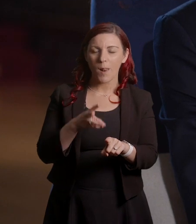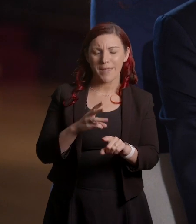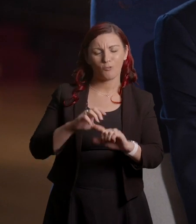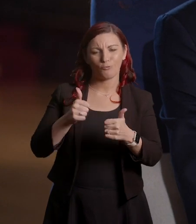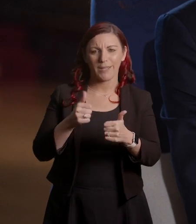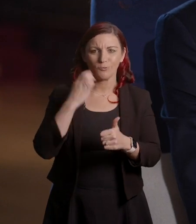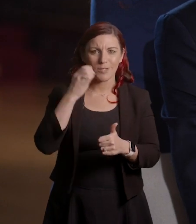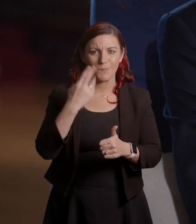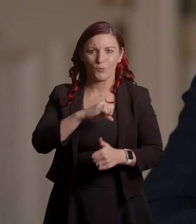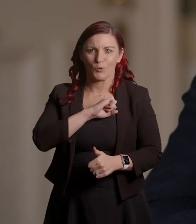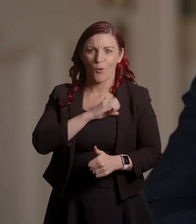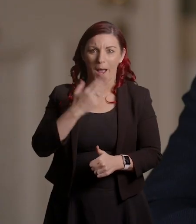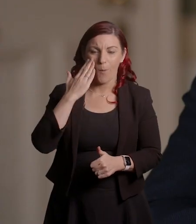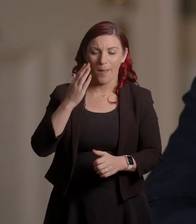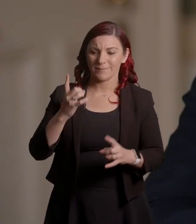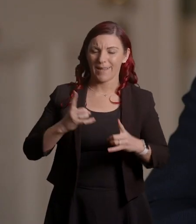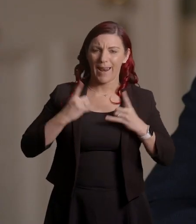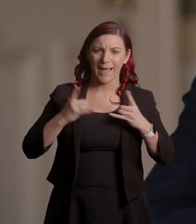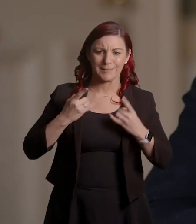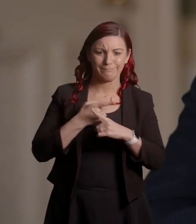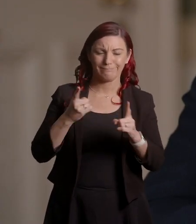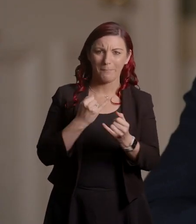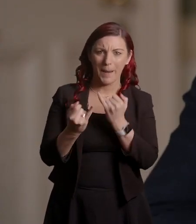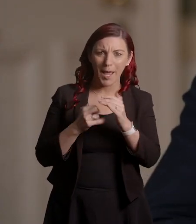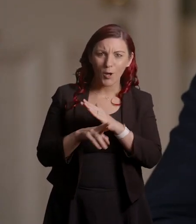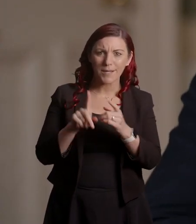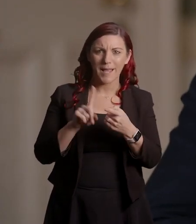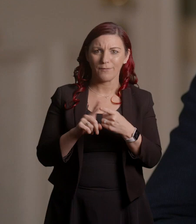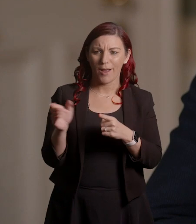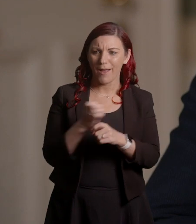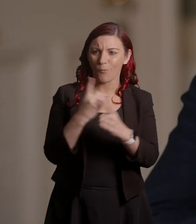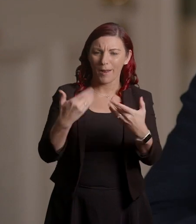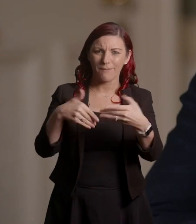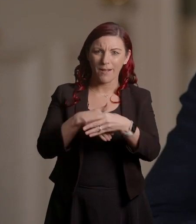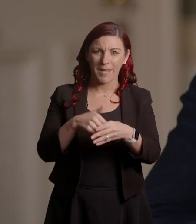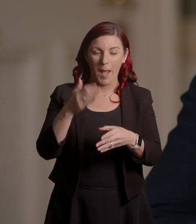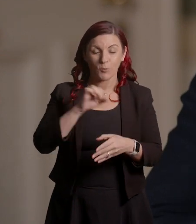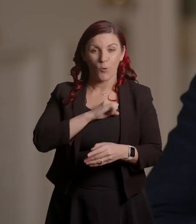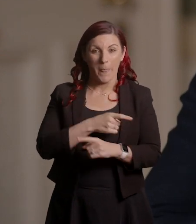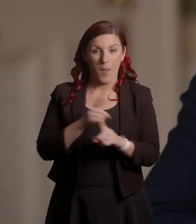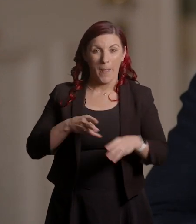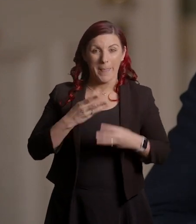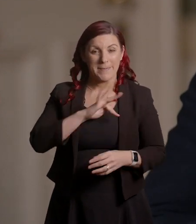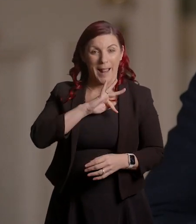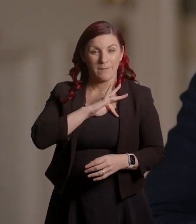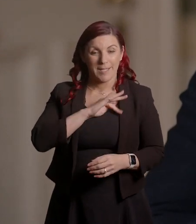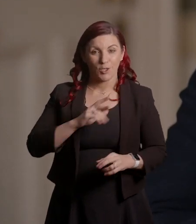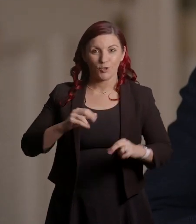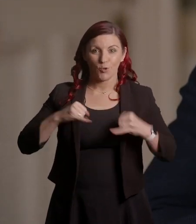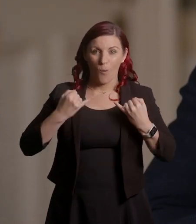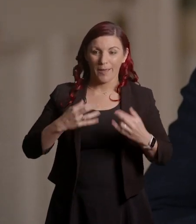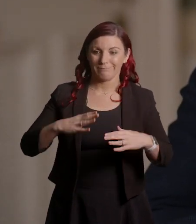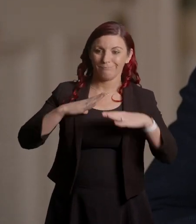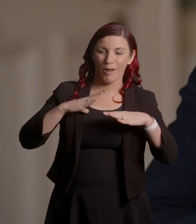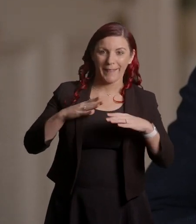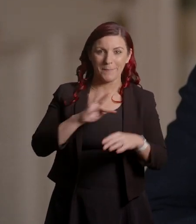great Christmas for sure. You know, I'm delighted for the players, and I've no doubt they'll get to rest up and enjoy the break